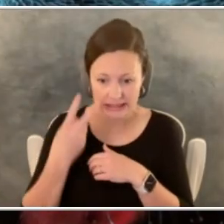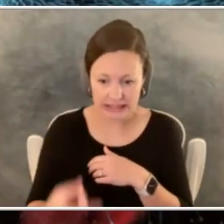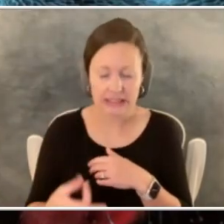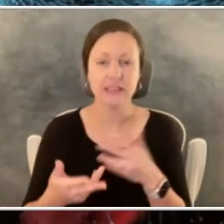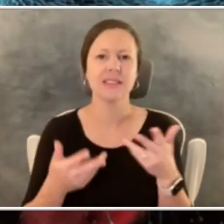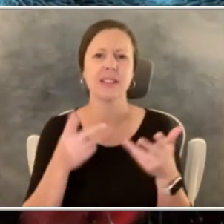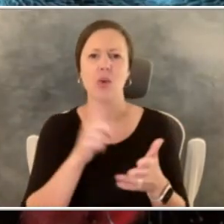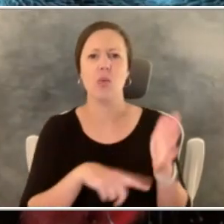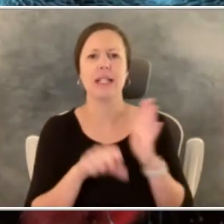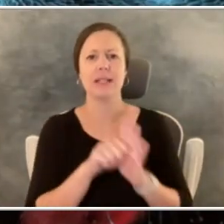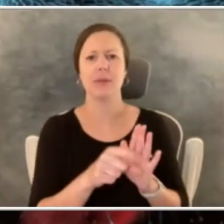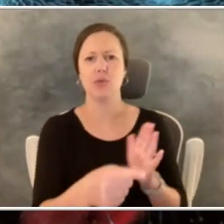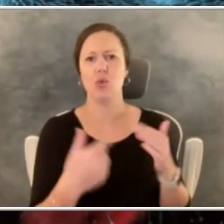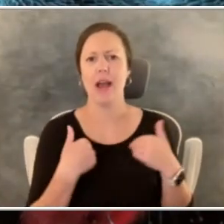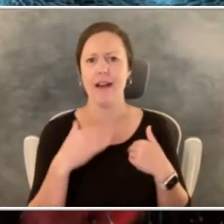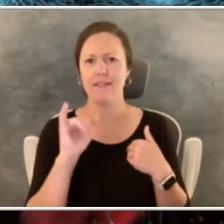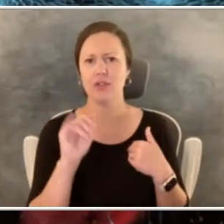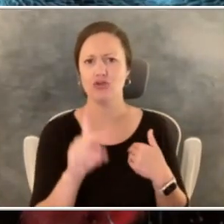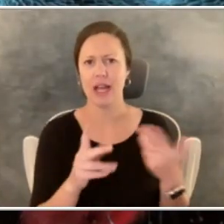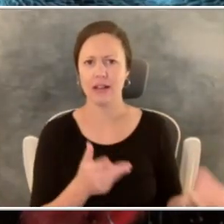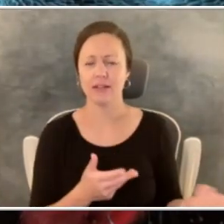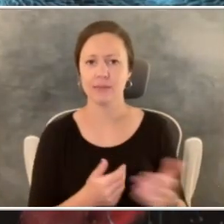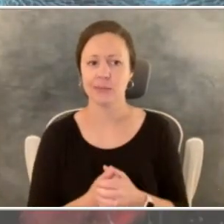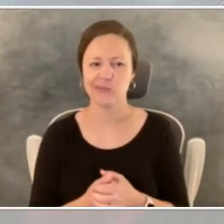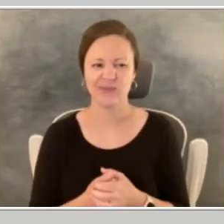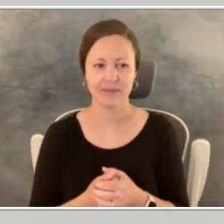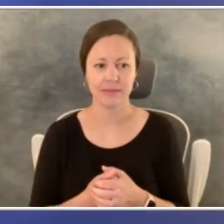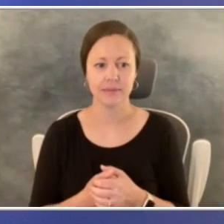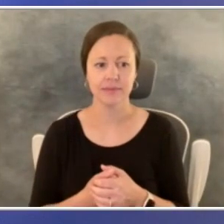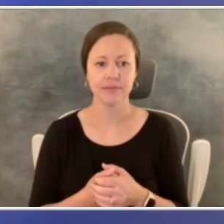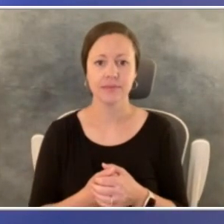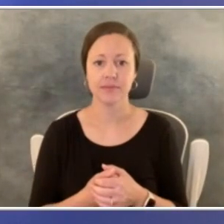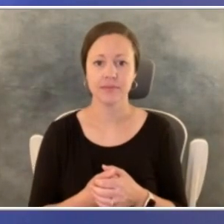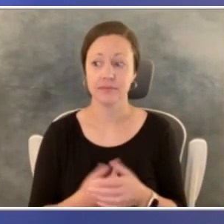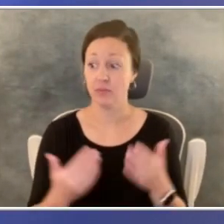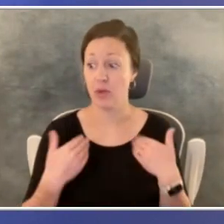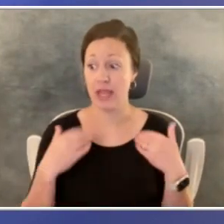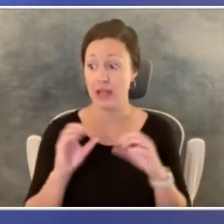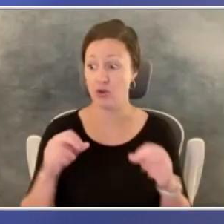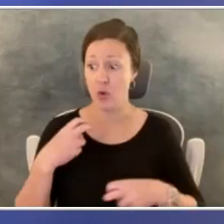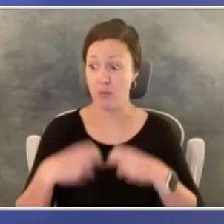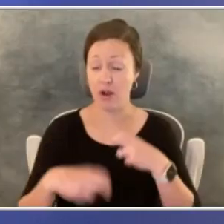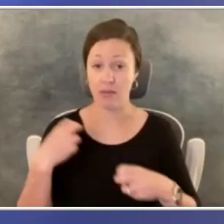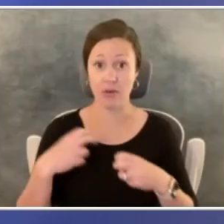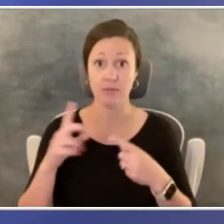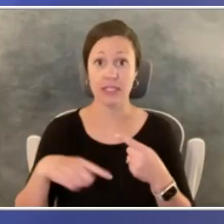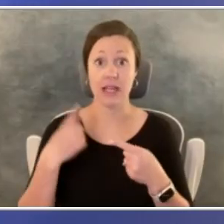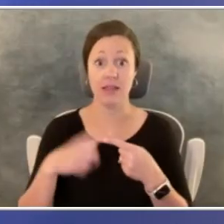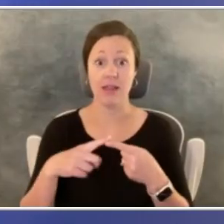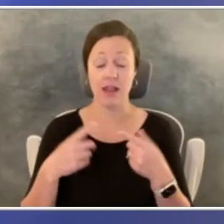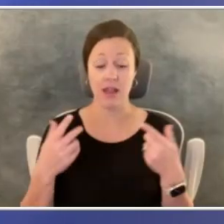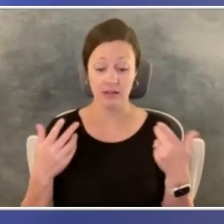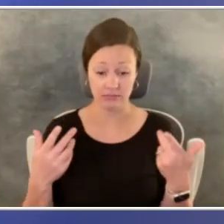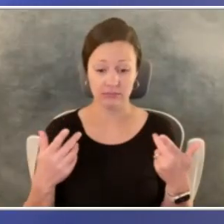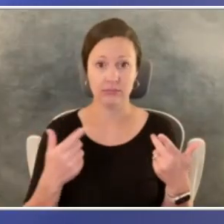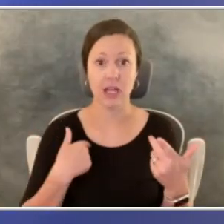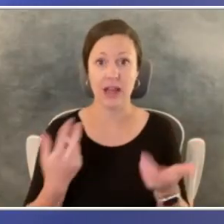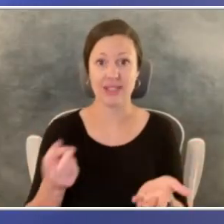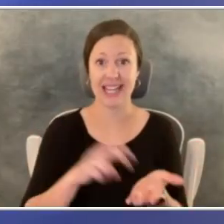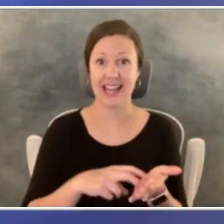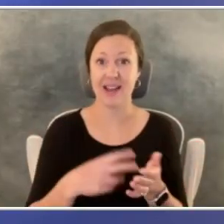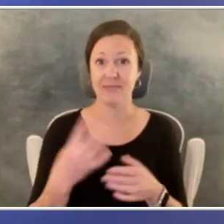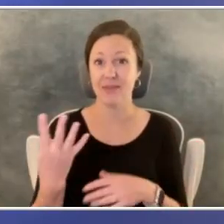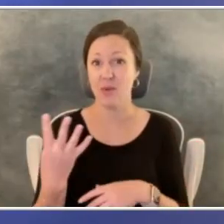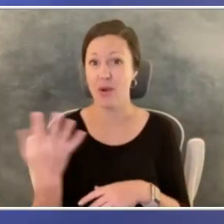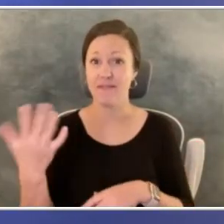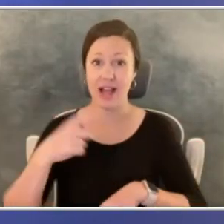time? Well, I went from not being an issue about urination to I was getting up 4 or 5 times a night. I